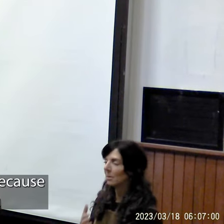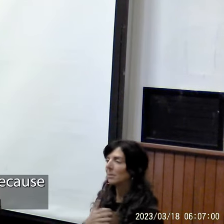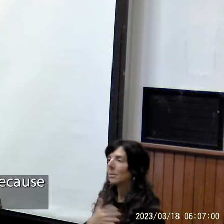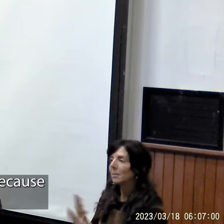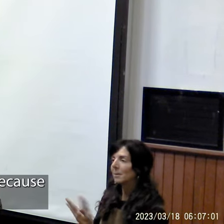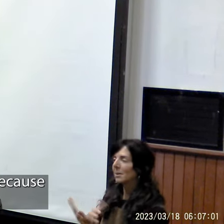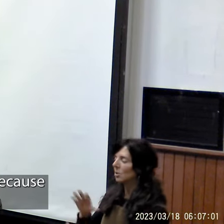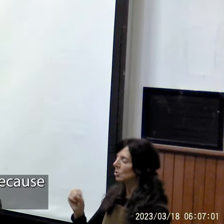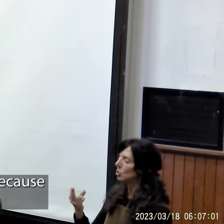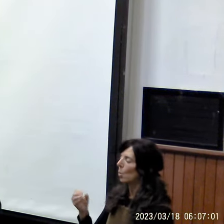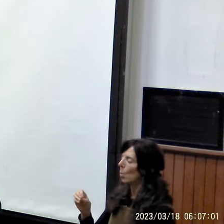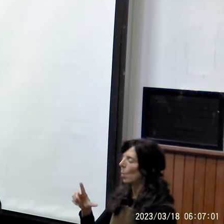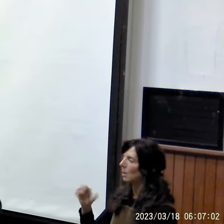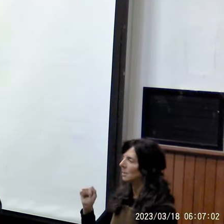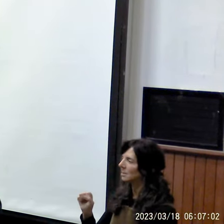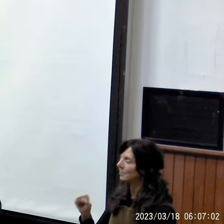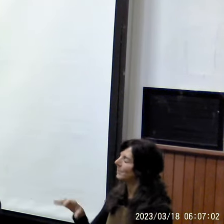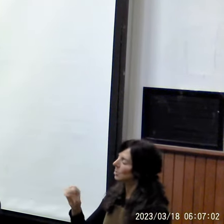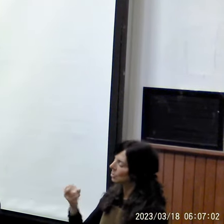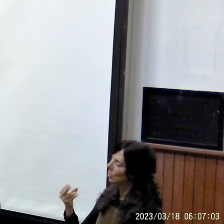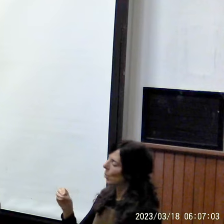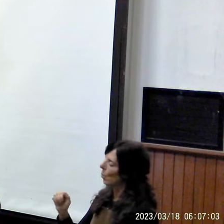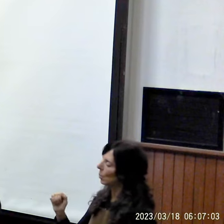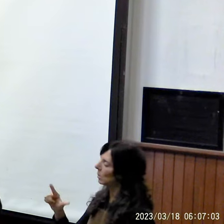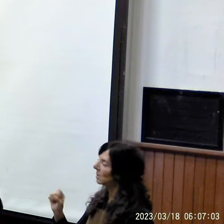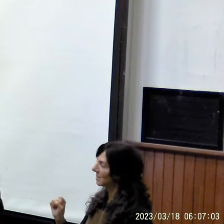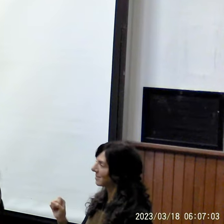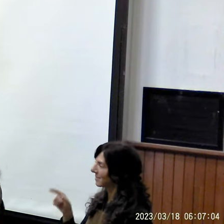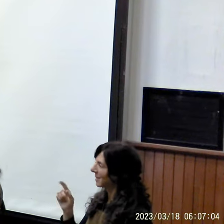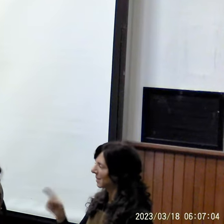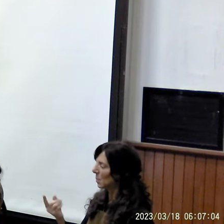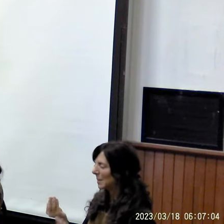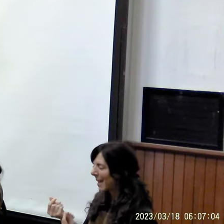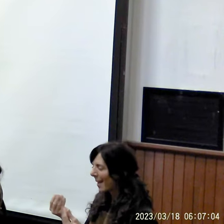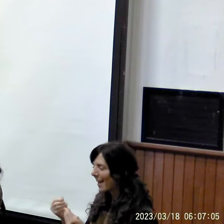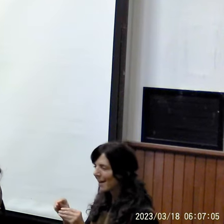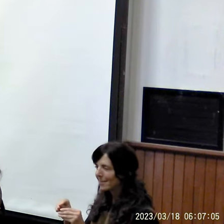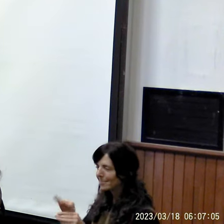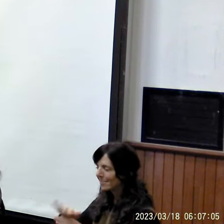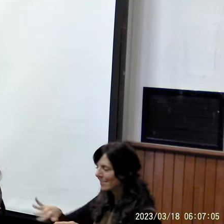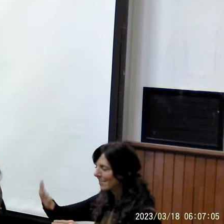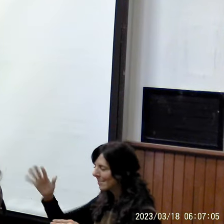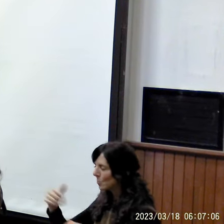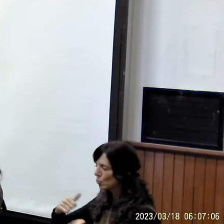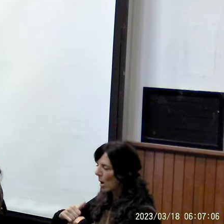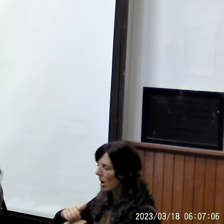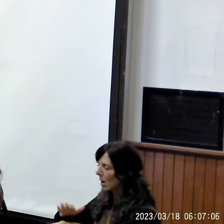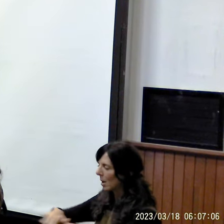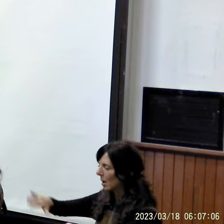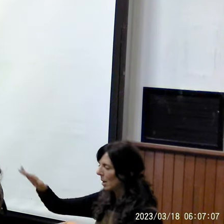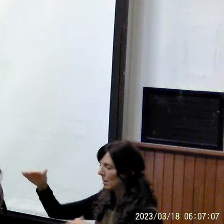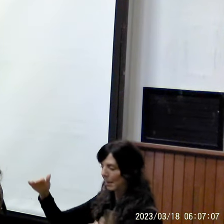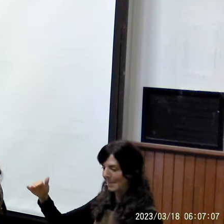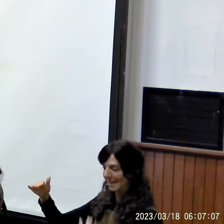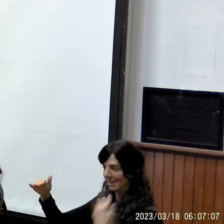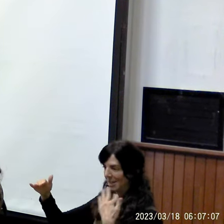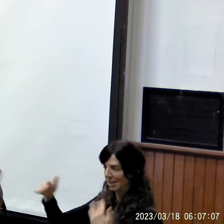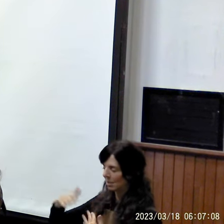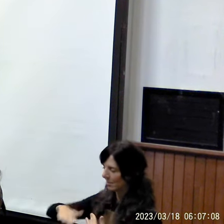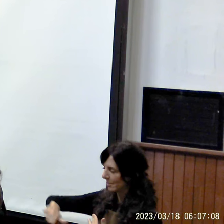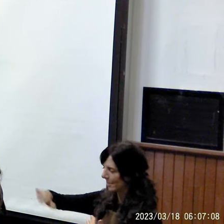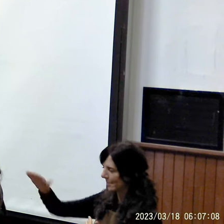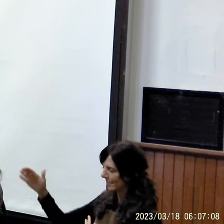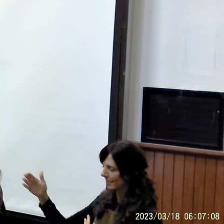because Tiffany King writes about them, right? So these sand or rock formations off the shore that are they're